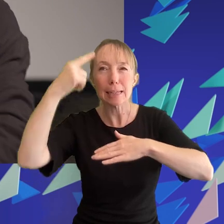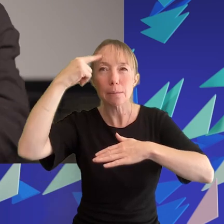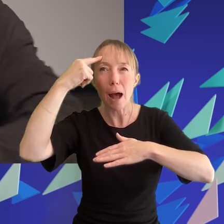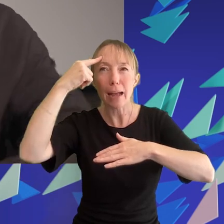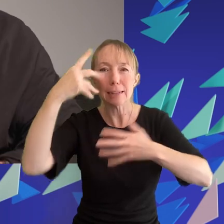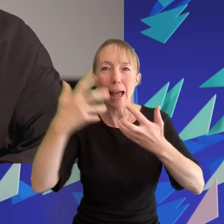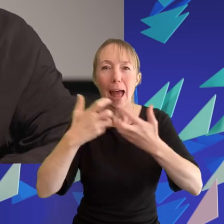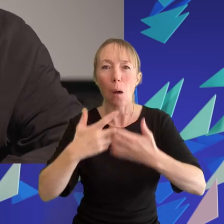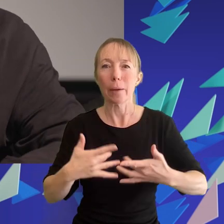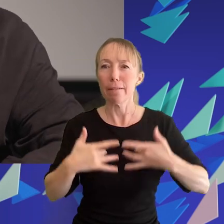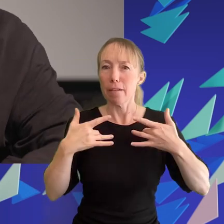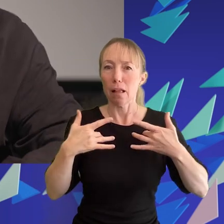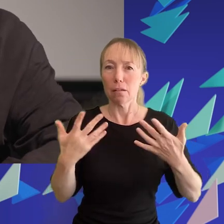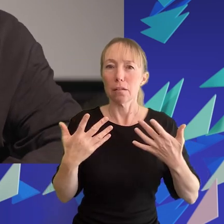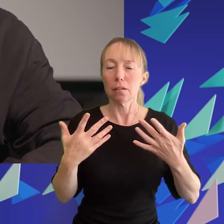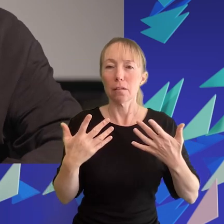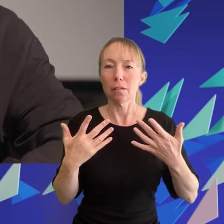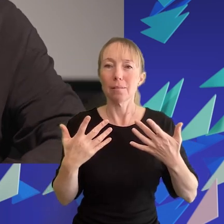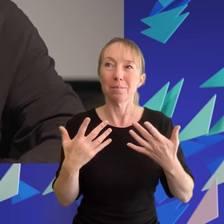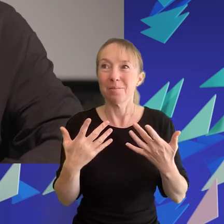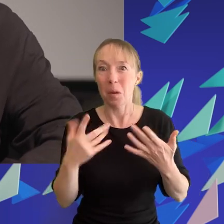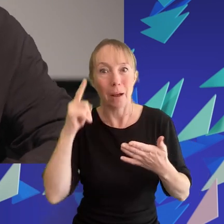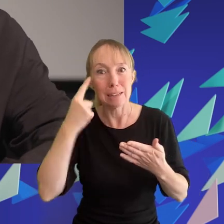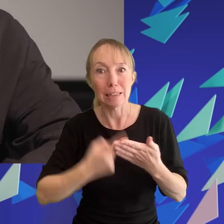he experimented that. And in order to do that, I decide